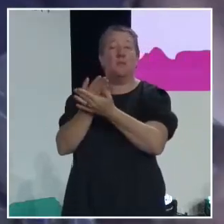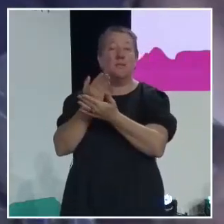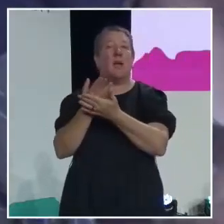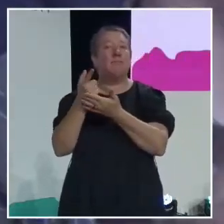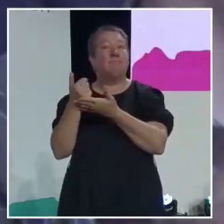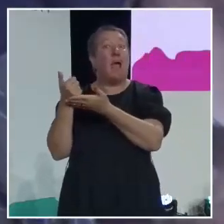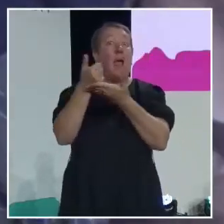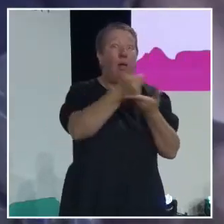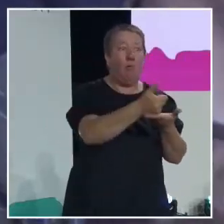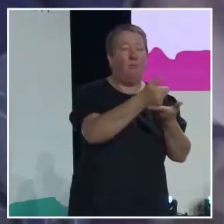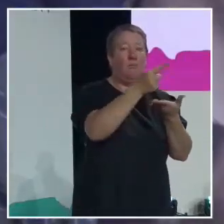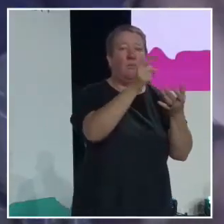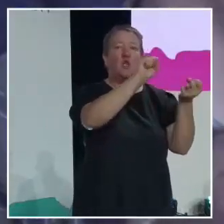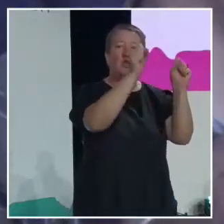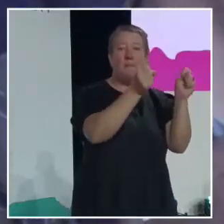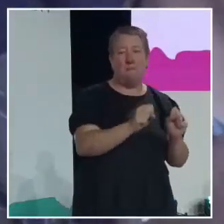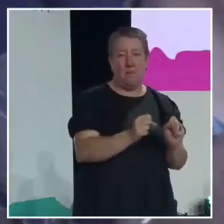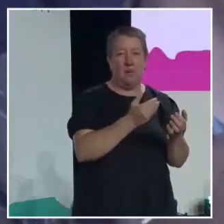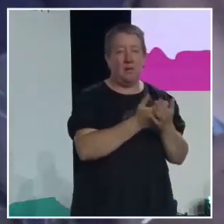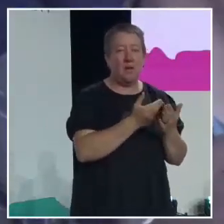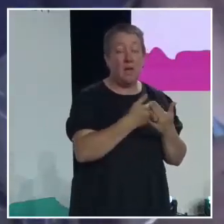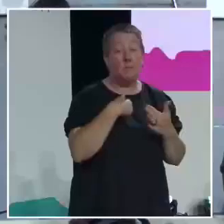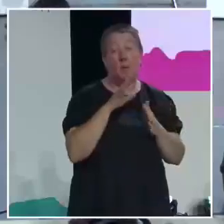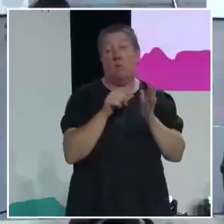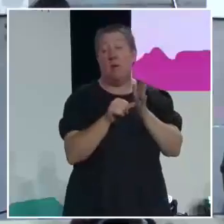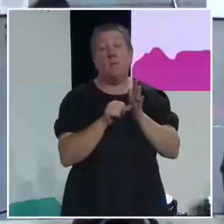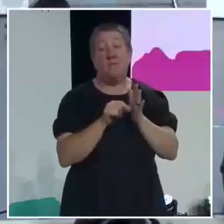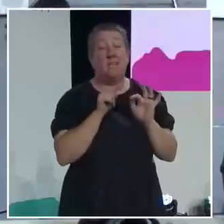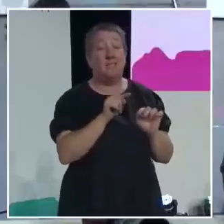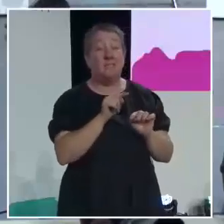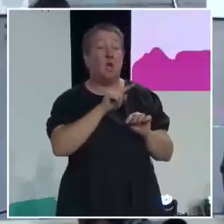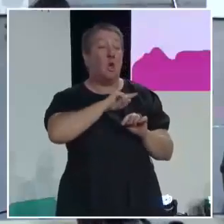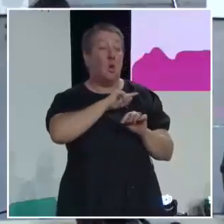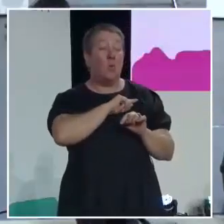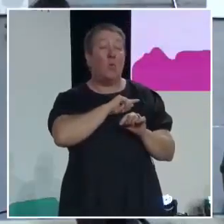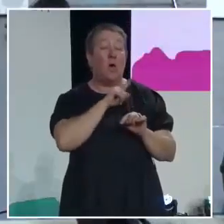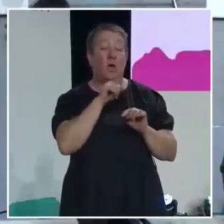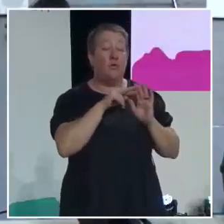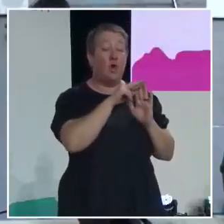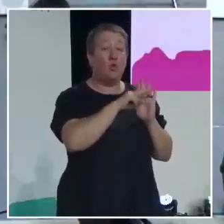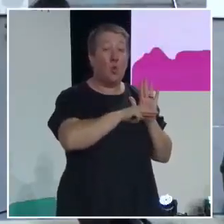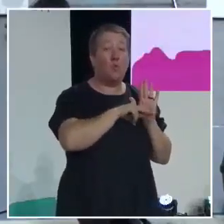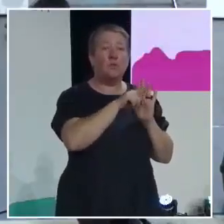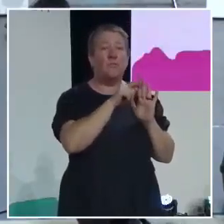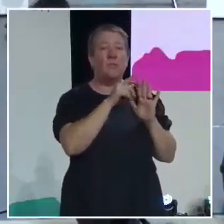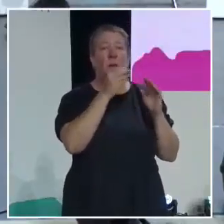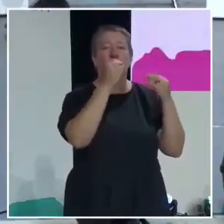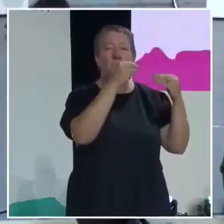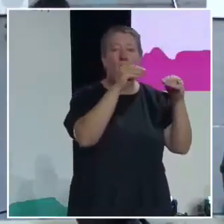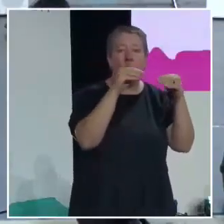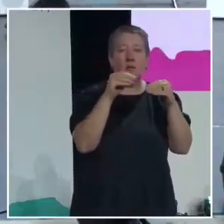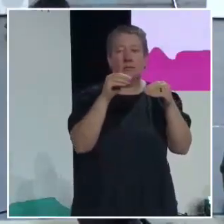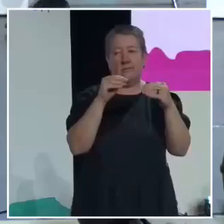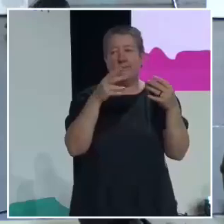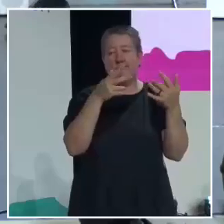shape markets. And I want to stress here, because it's in the rooms as well, that this issue of carbon markets that is so important these